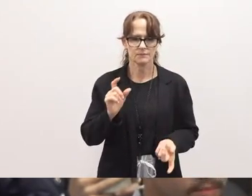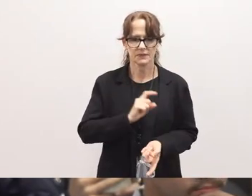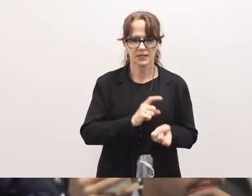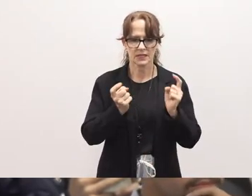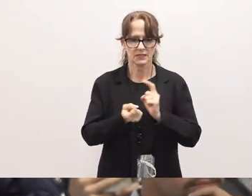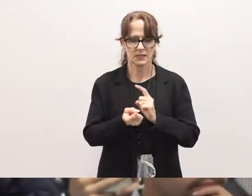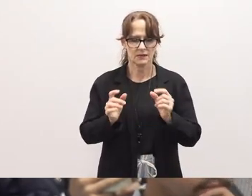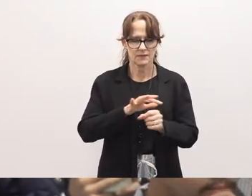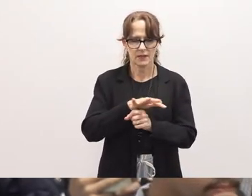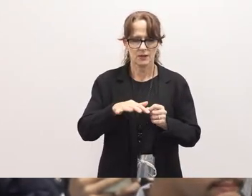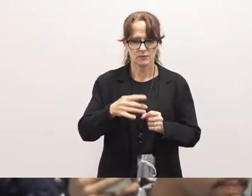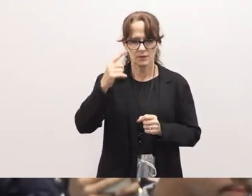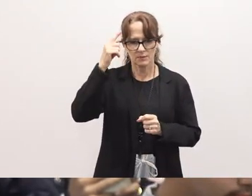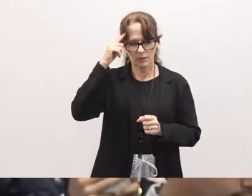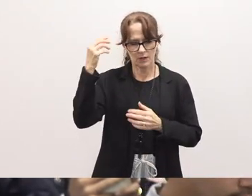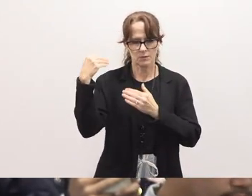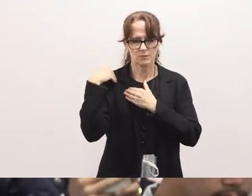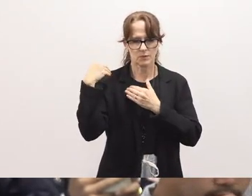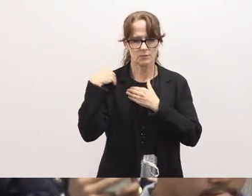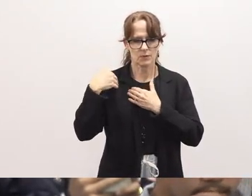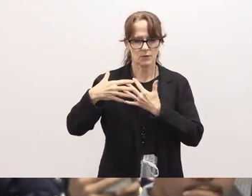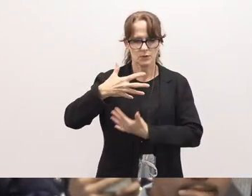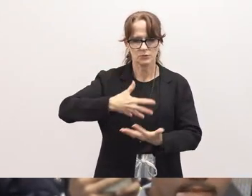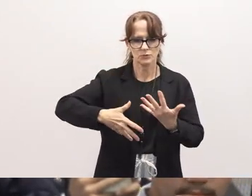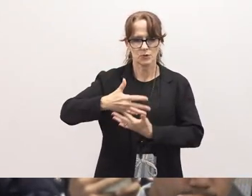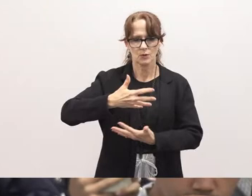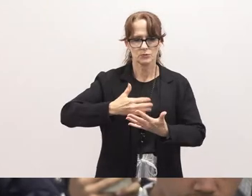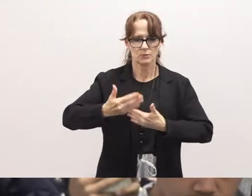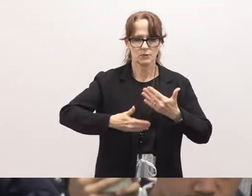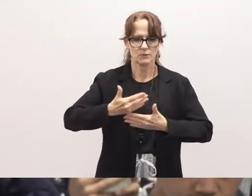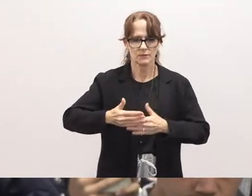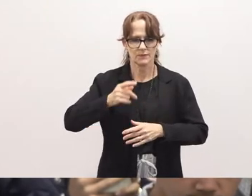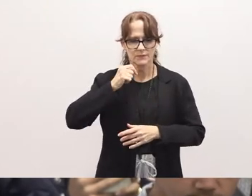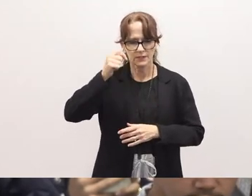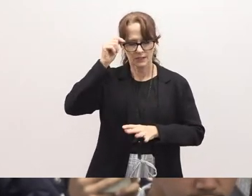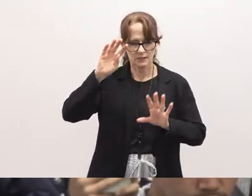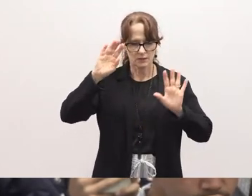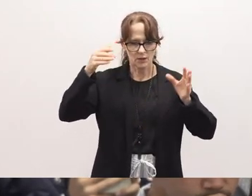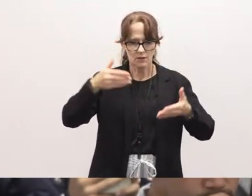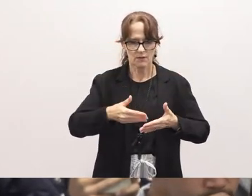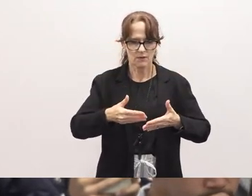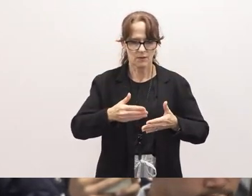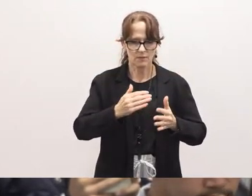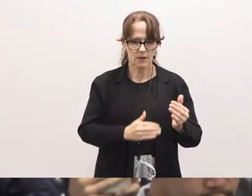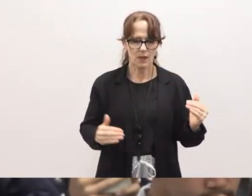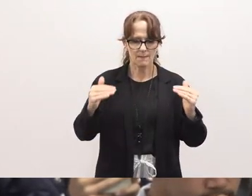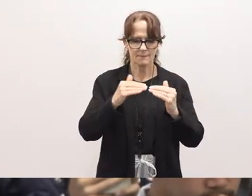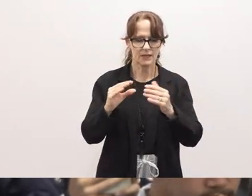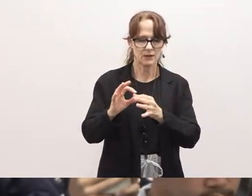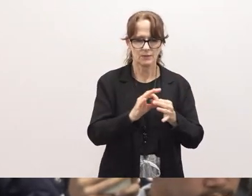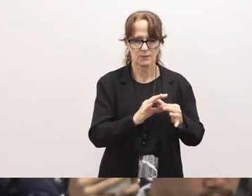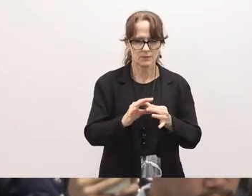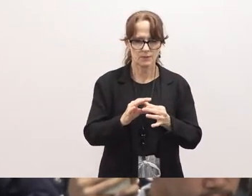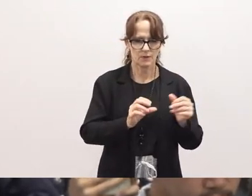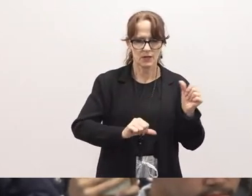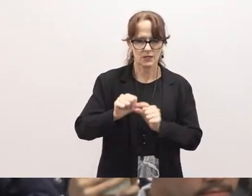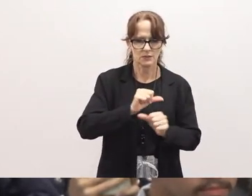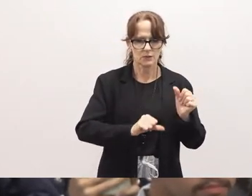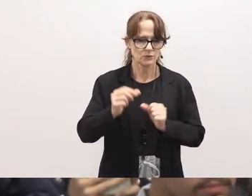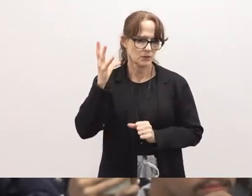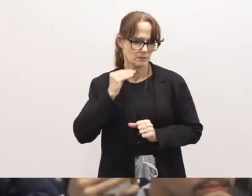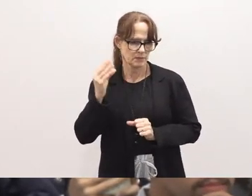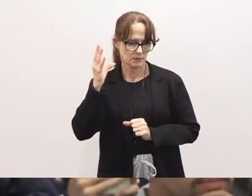to the areas of the brain responsible for social processes can lead teens to focus more on peer relationships and social